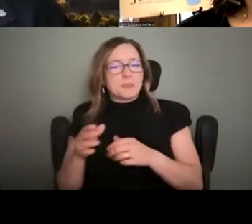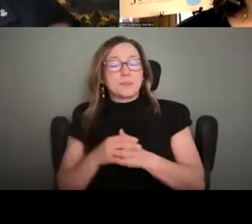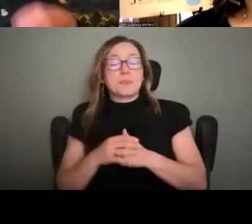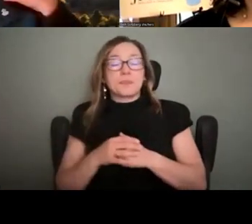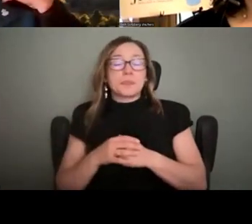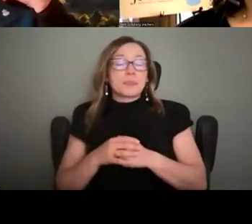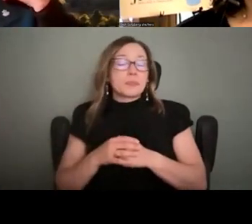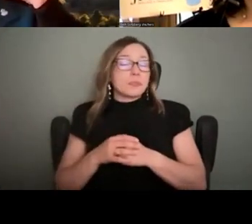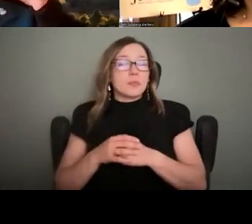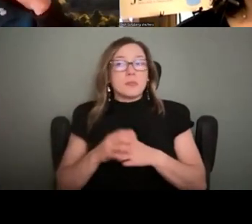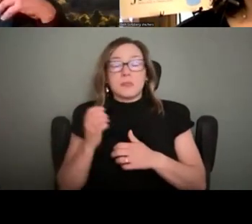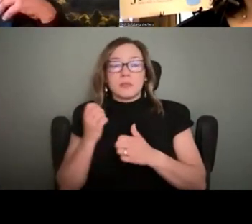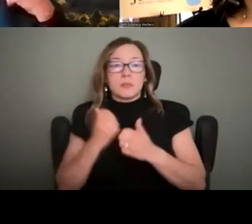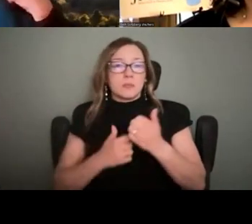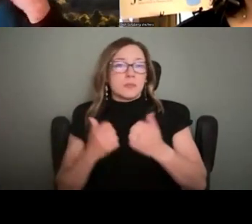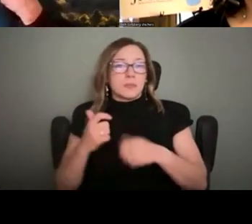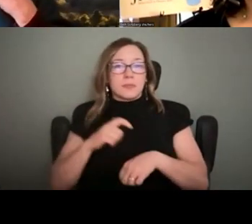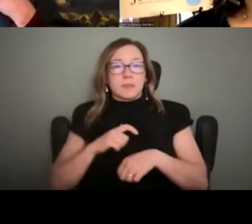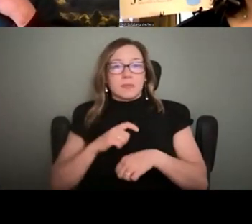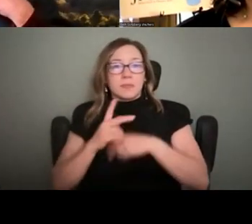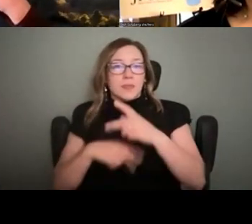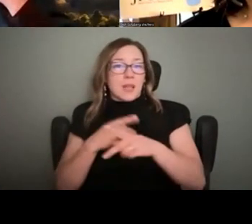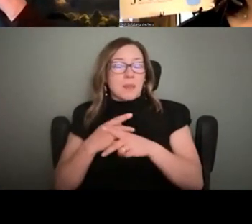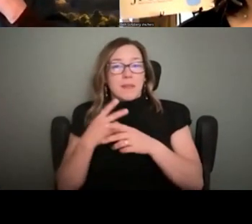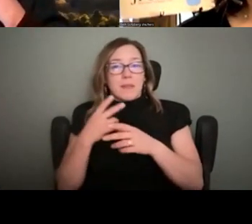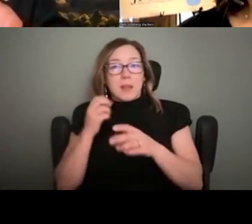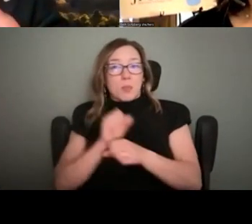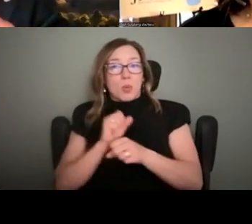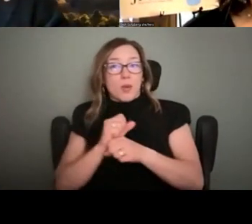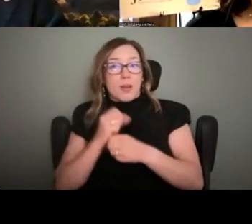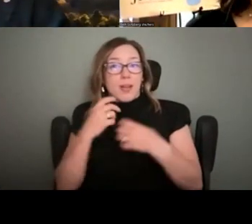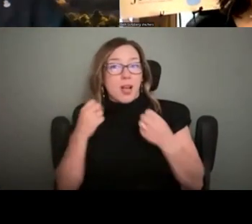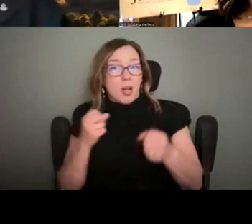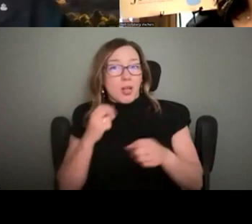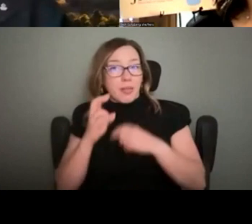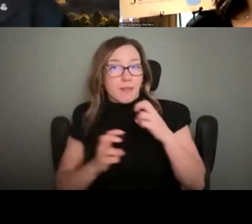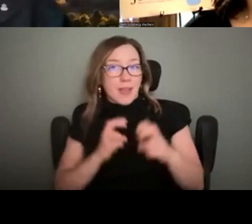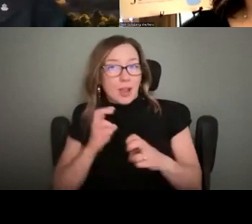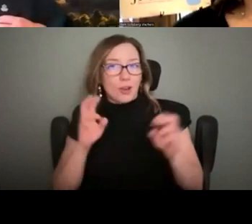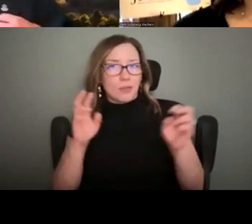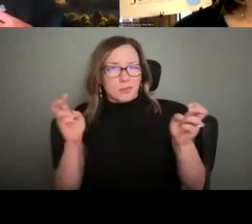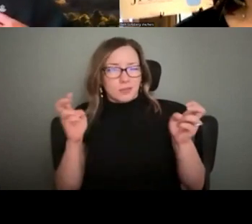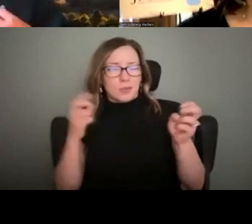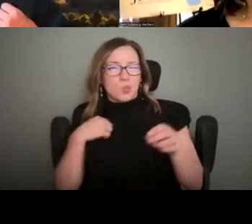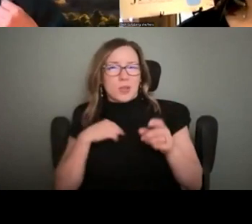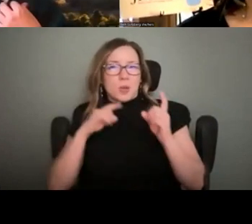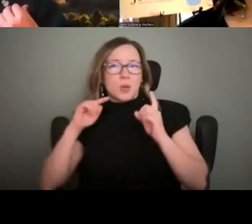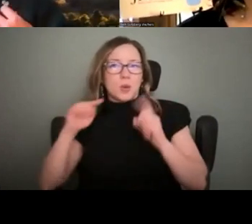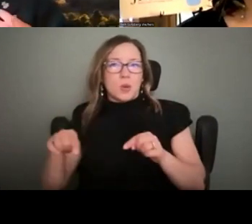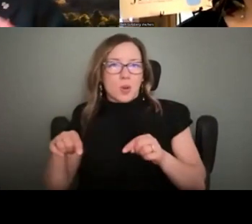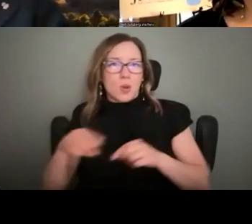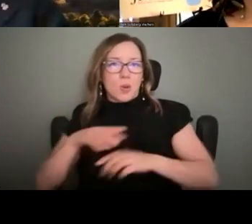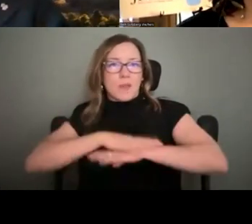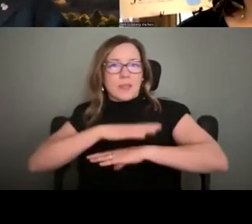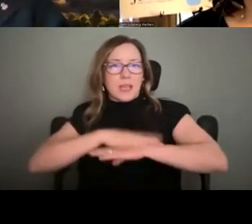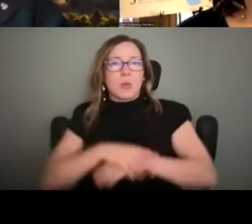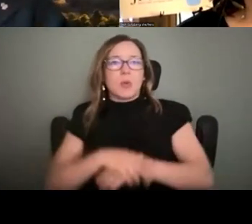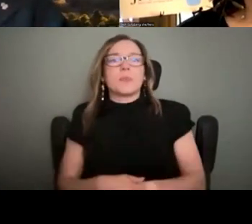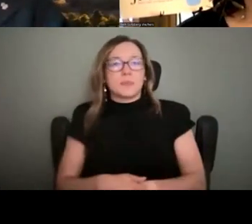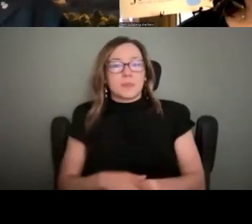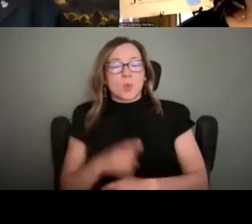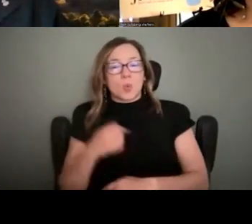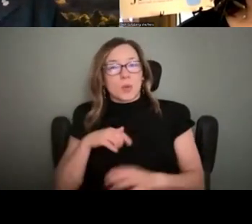any kind of employee health fair that they offer, we will go to and have a table. We've